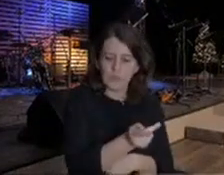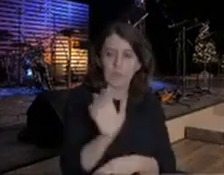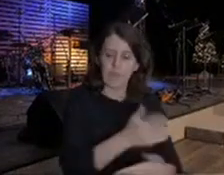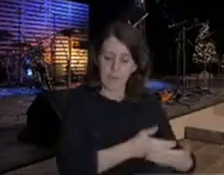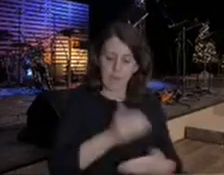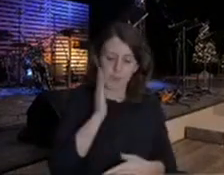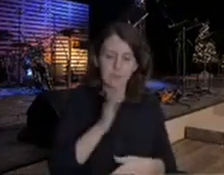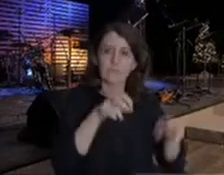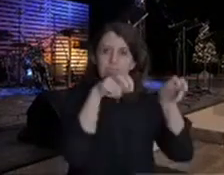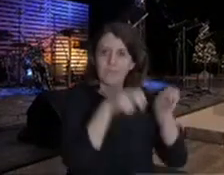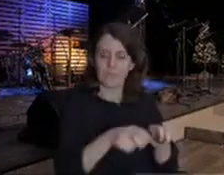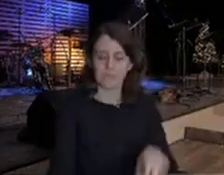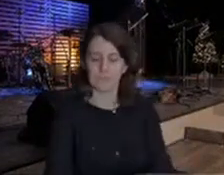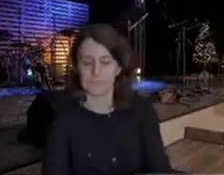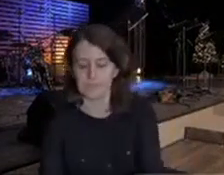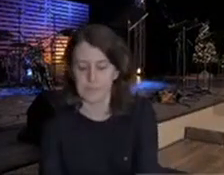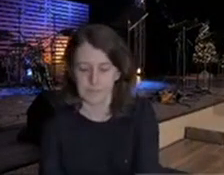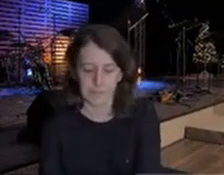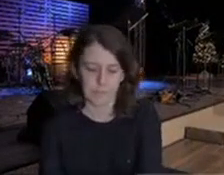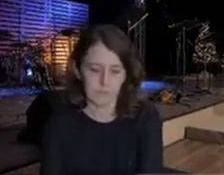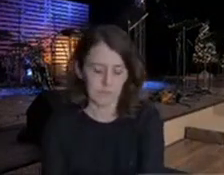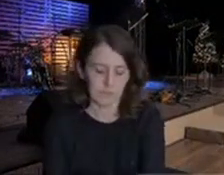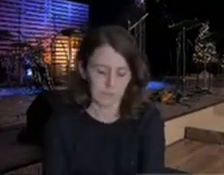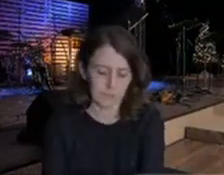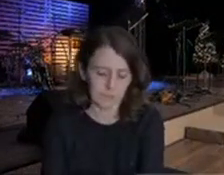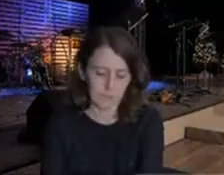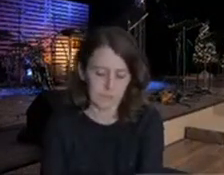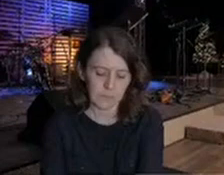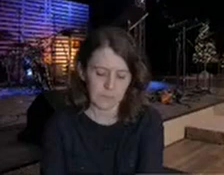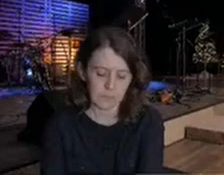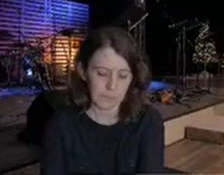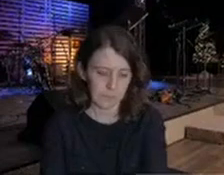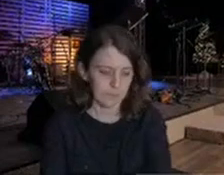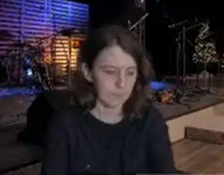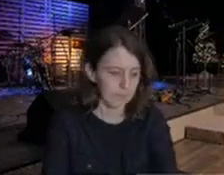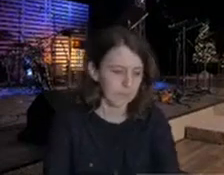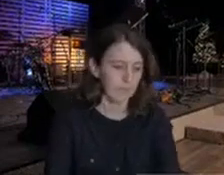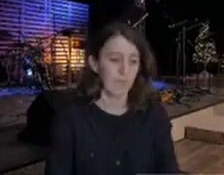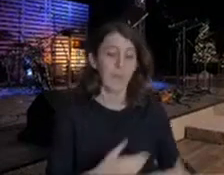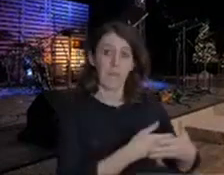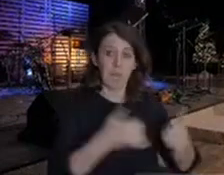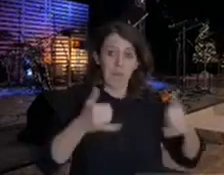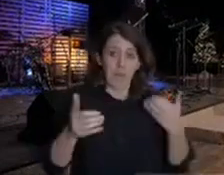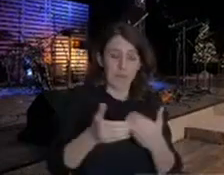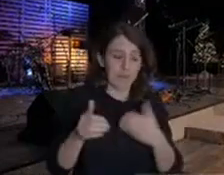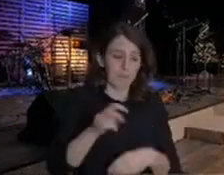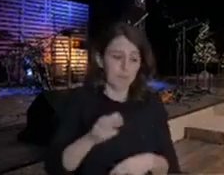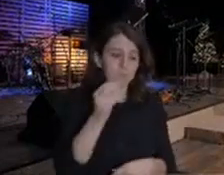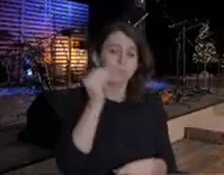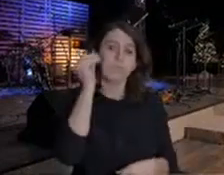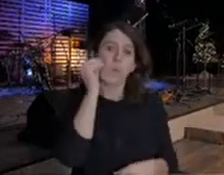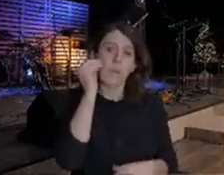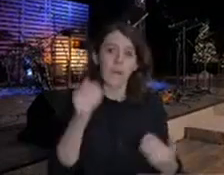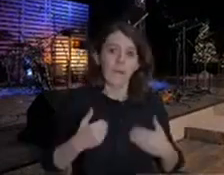the cobra's den, and the young child will put its hand into the viper's nest. They will neither harm nor destroy on all